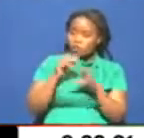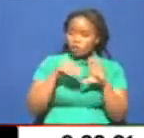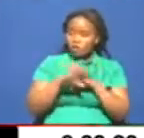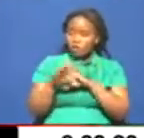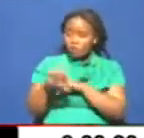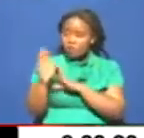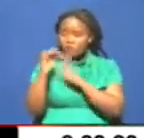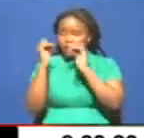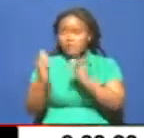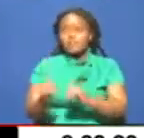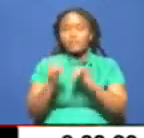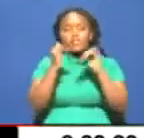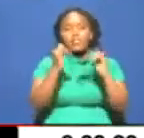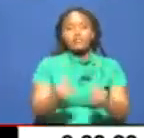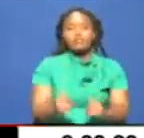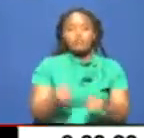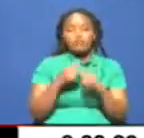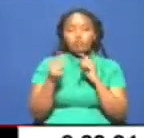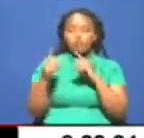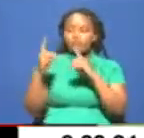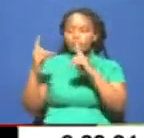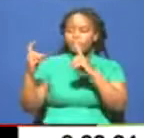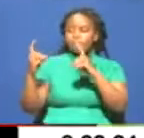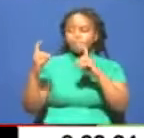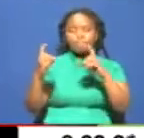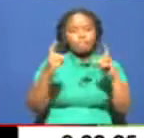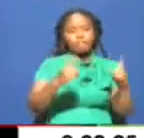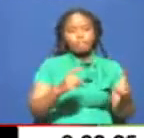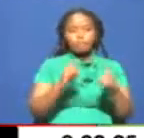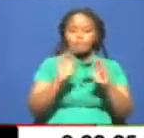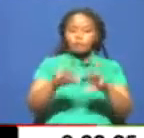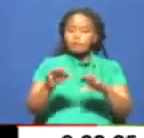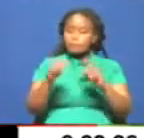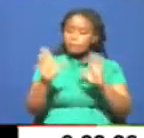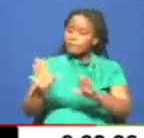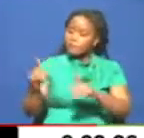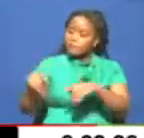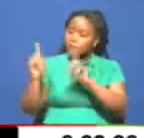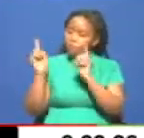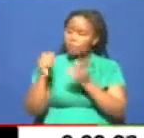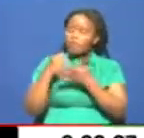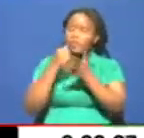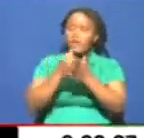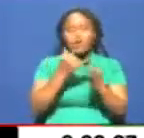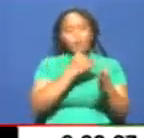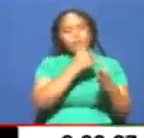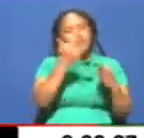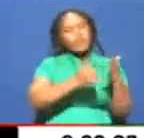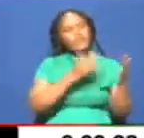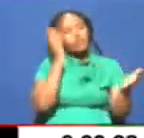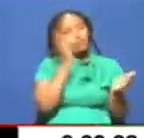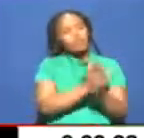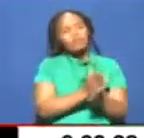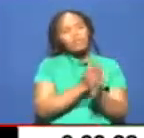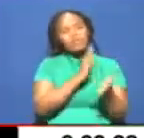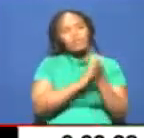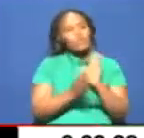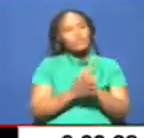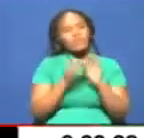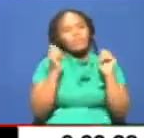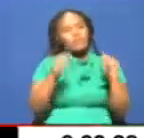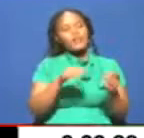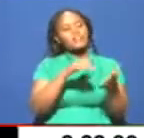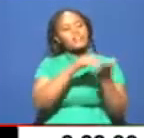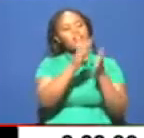from a stream of crop pictures by farmers themselves, helping insurers verify claims without having to send an